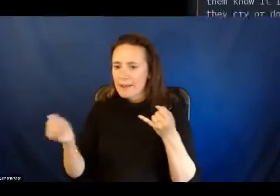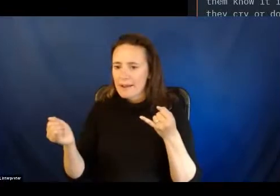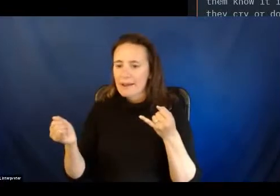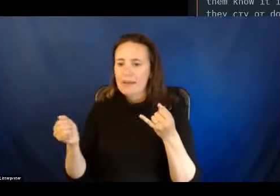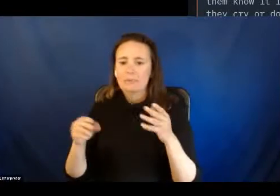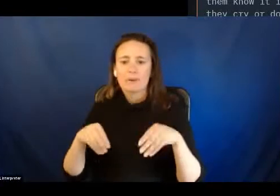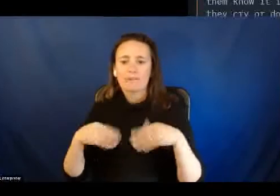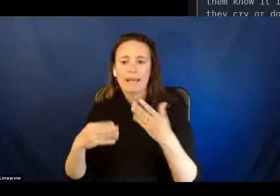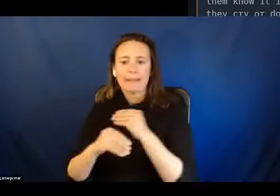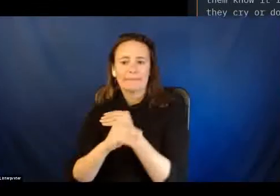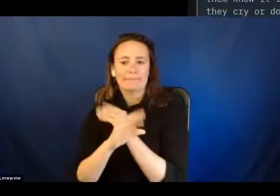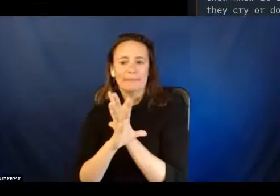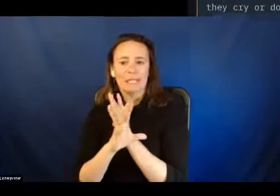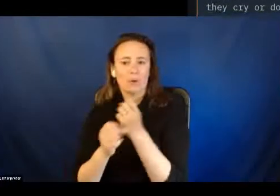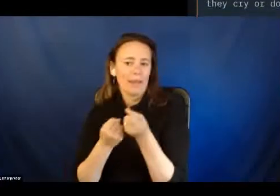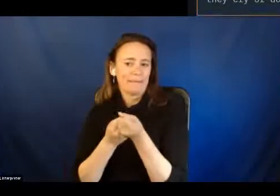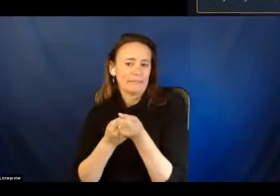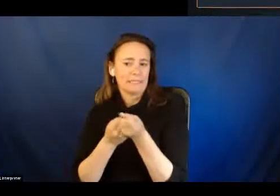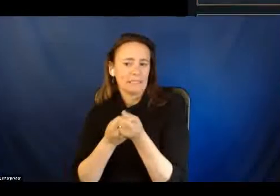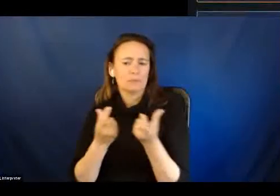some of the things you all do?